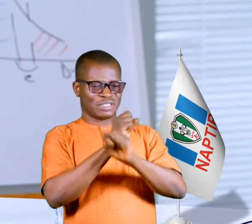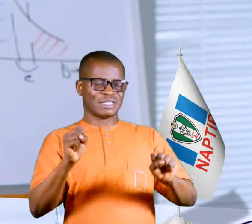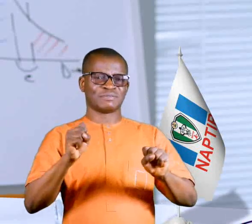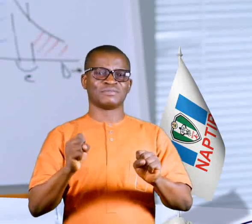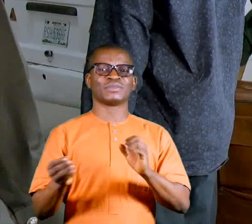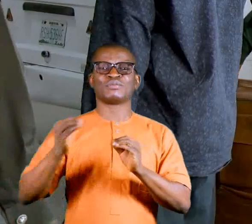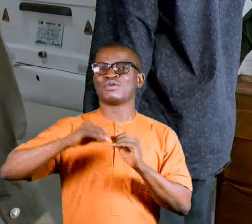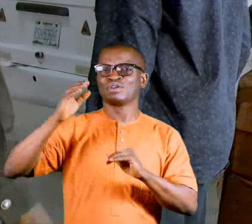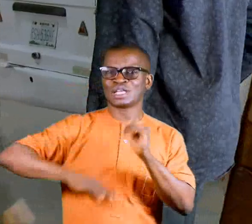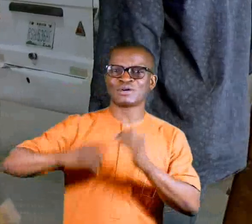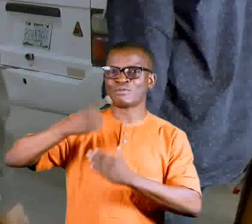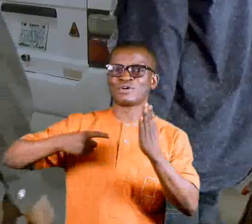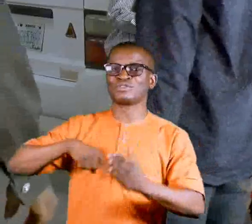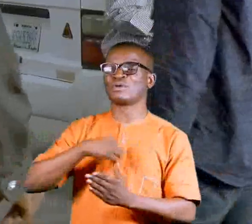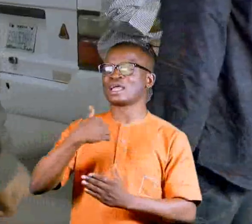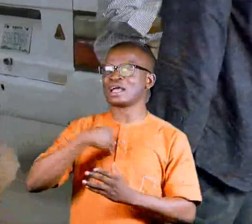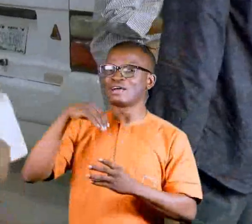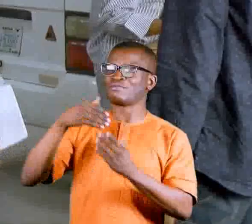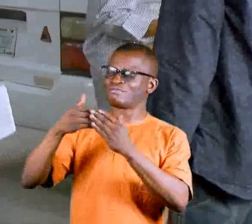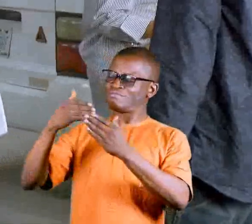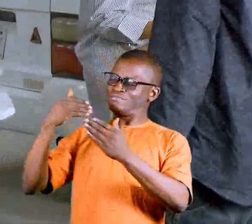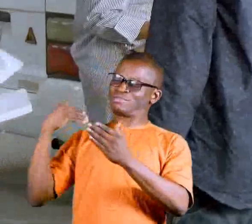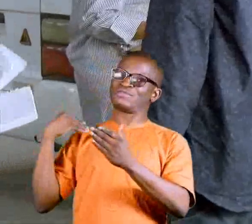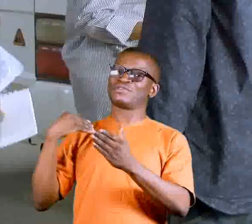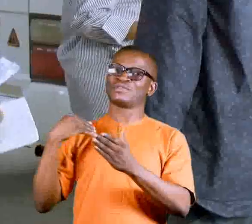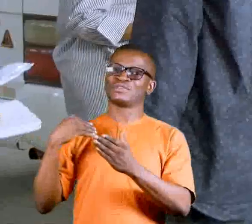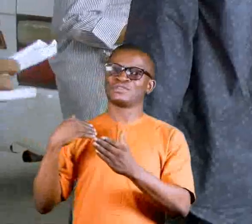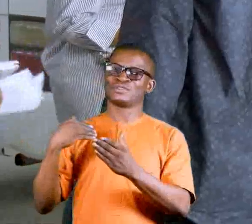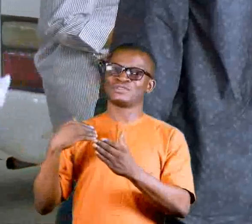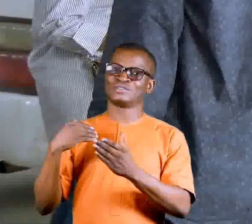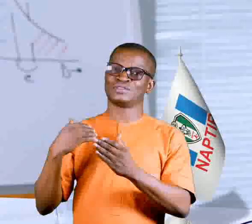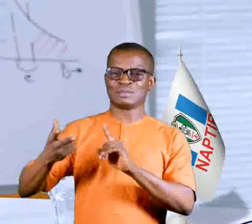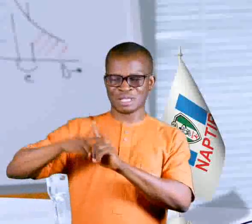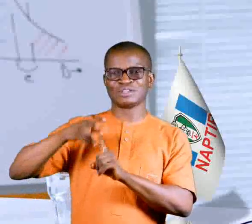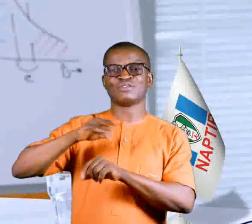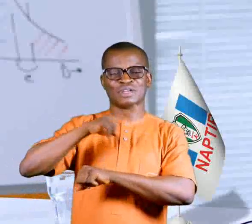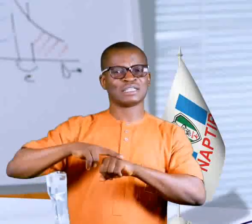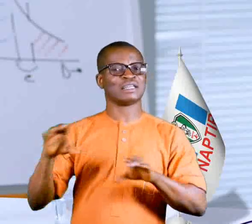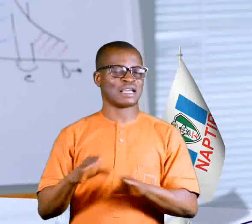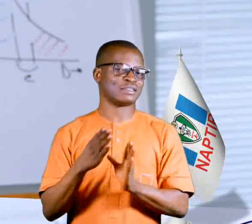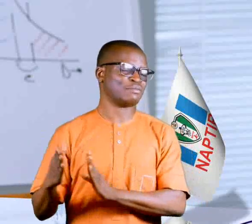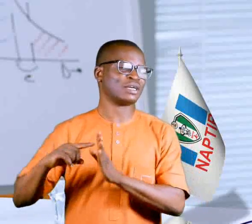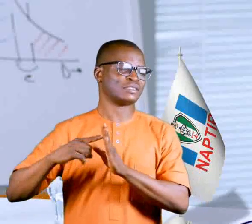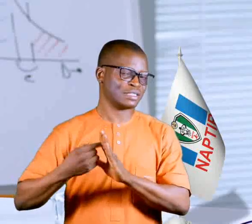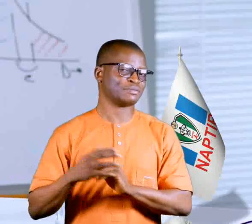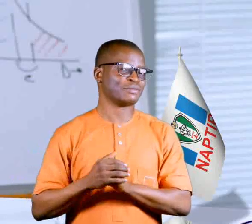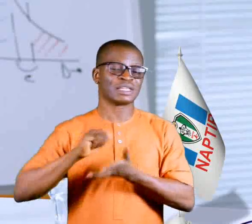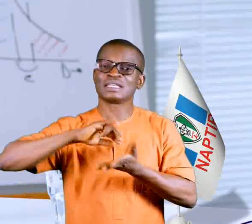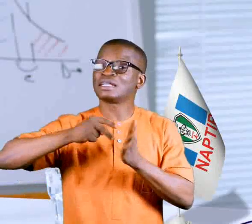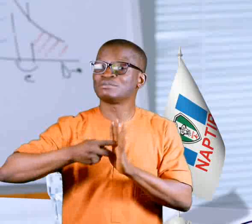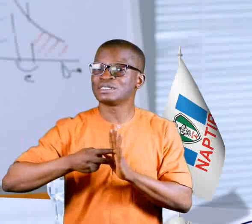rescued, it is more than what was recorded before the implementation of the National Action Plan